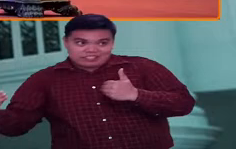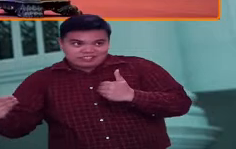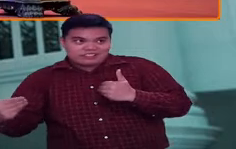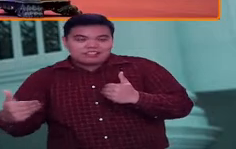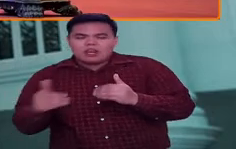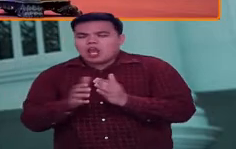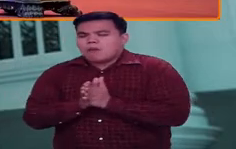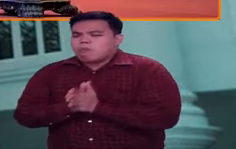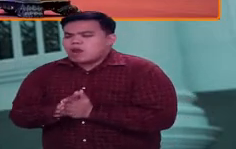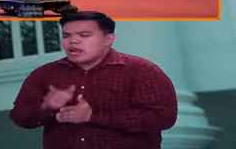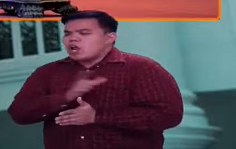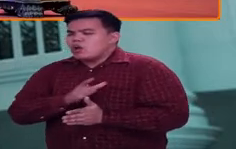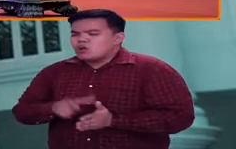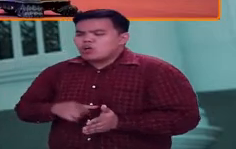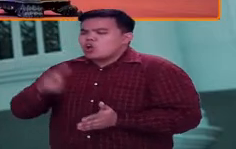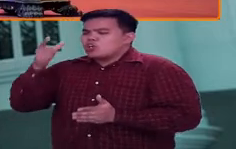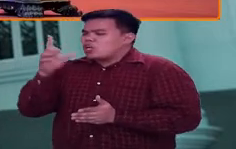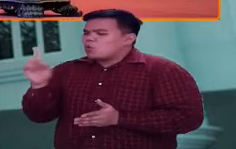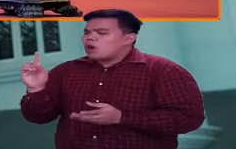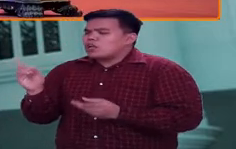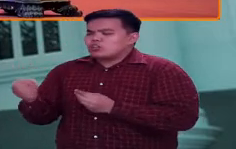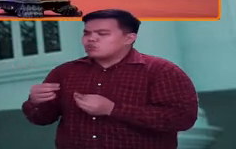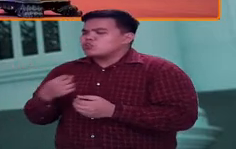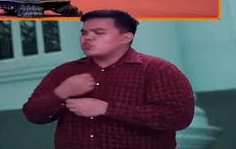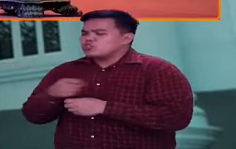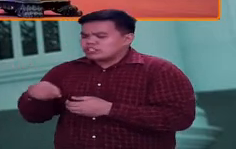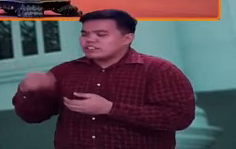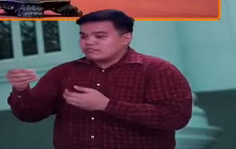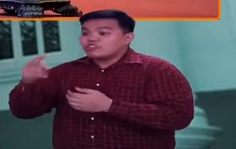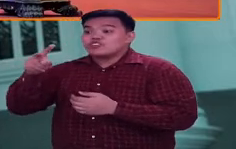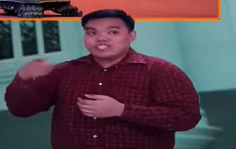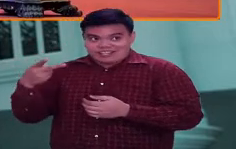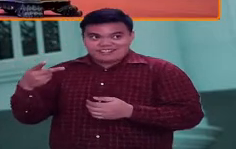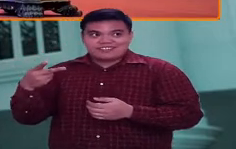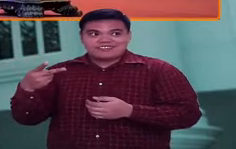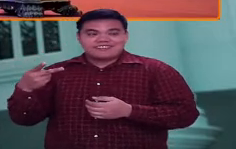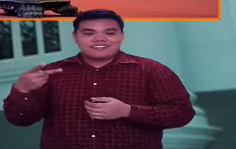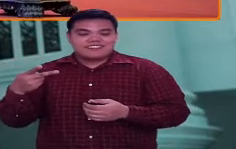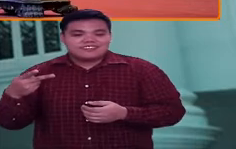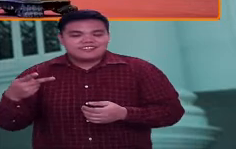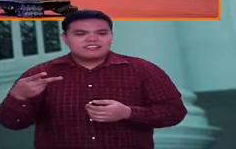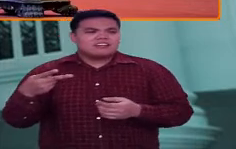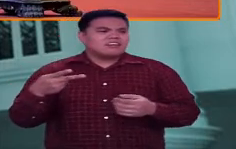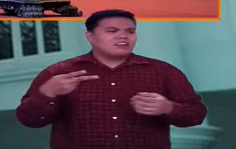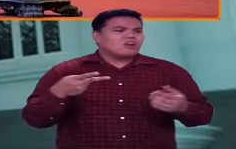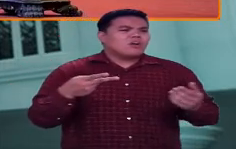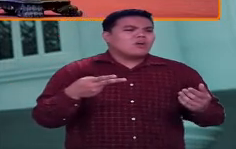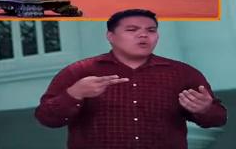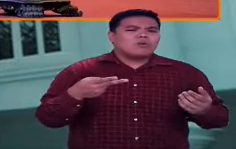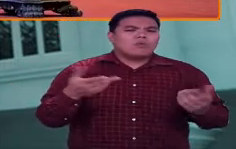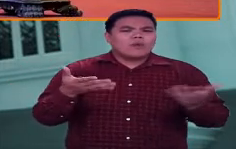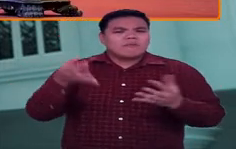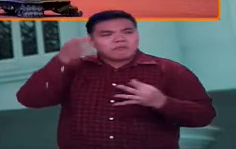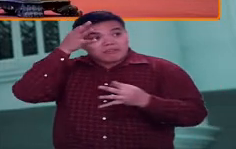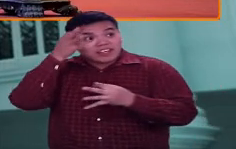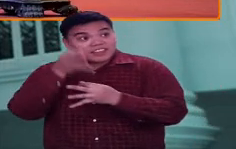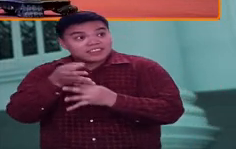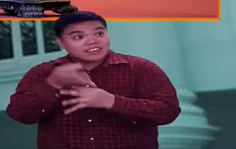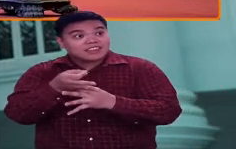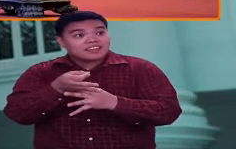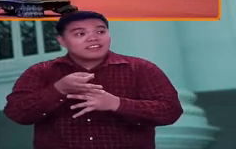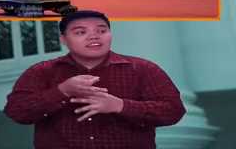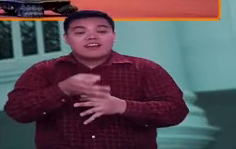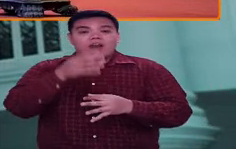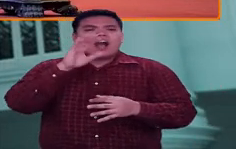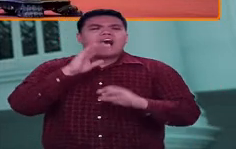asked God, God, what would you want us to give? And we put that second, and you say, but where does faith come then? Faith